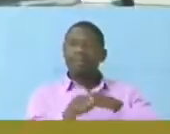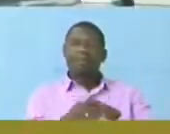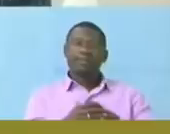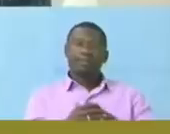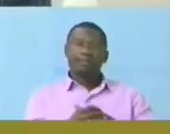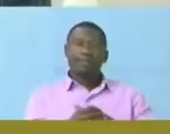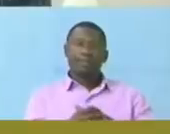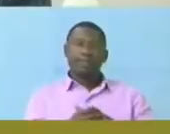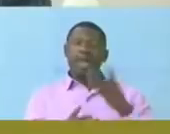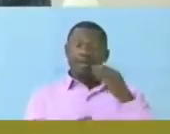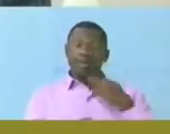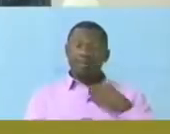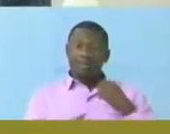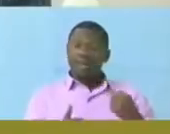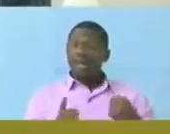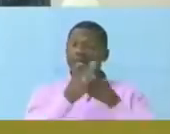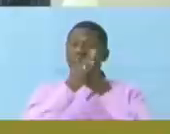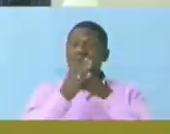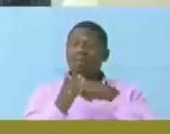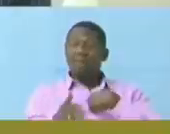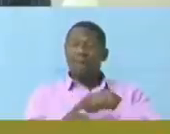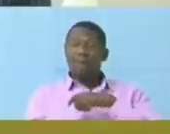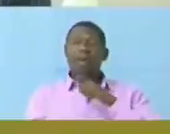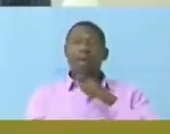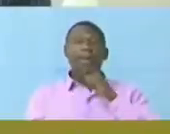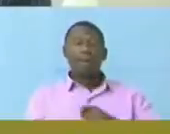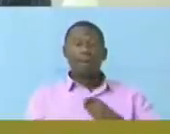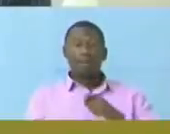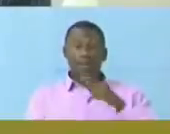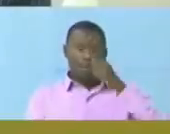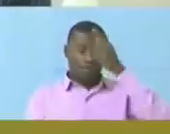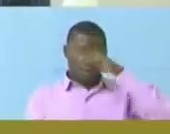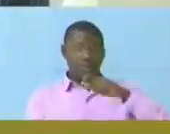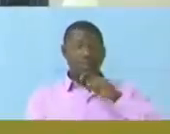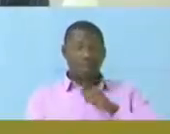If you hit my men also, I react.